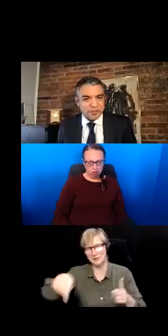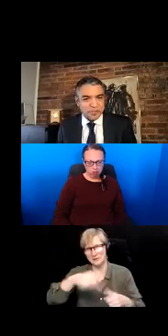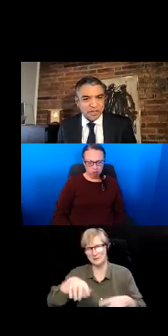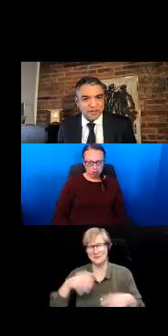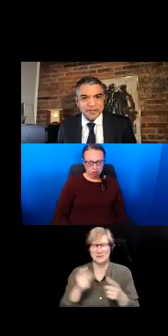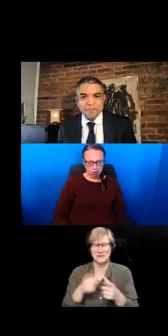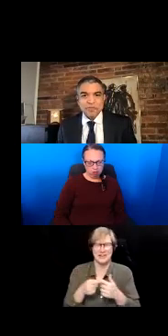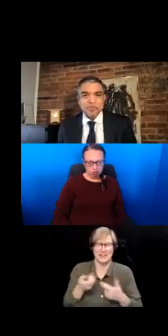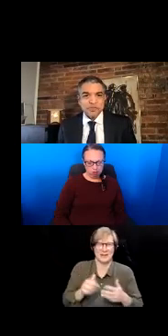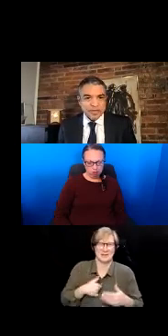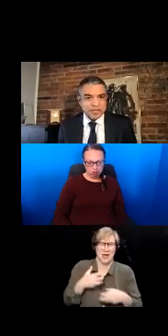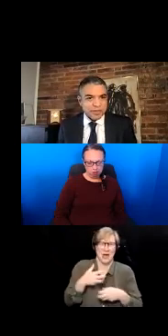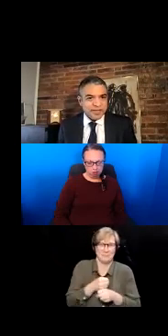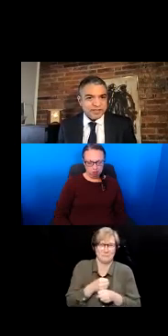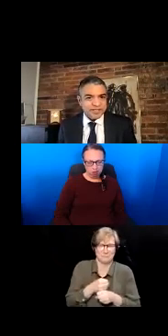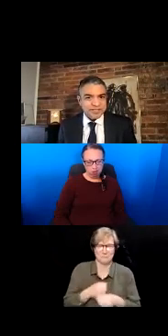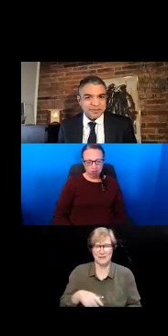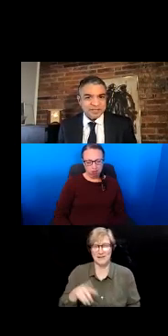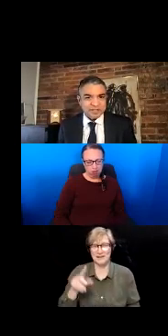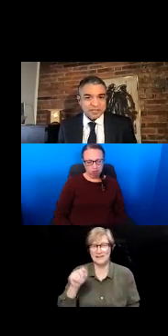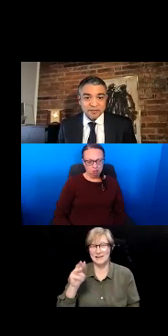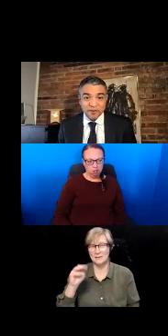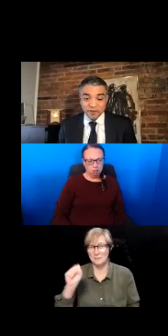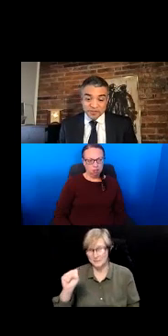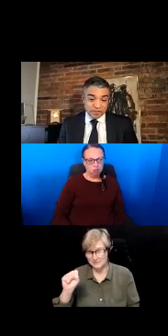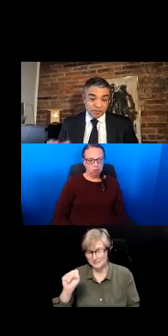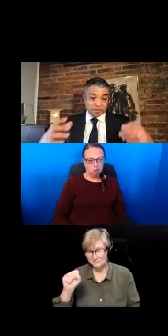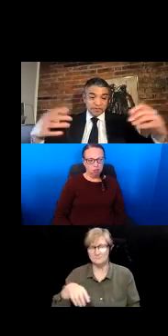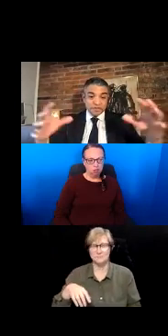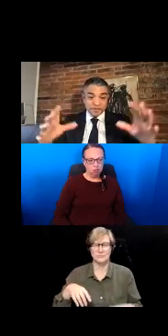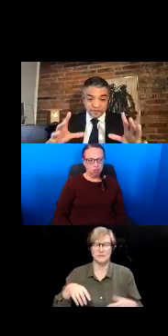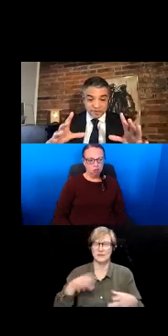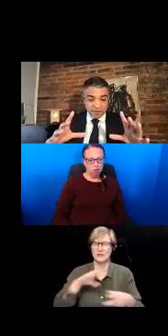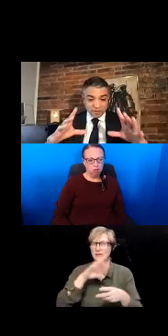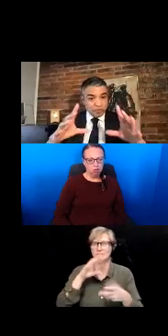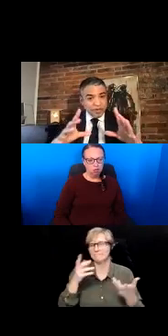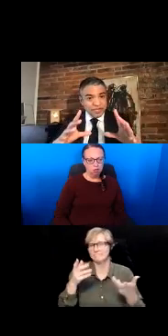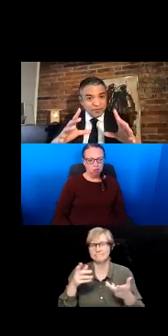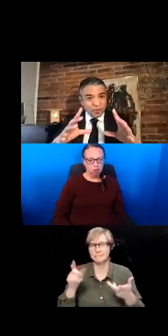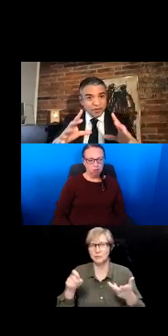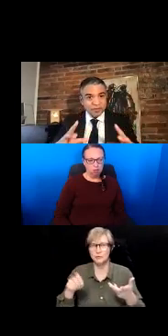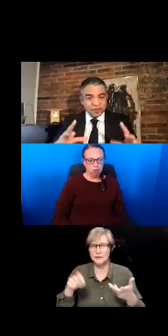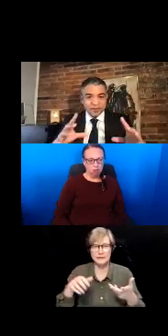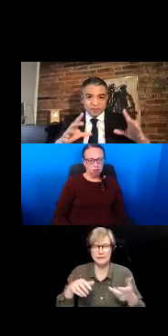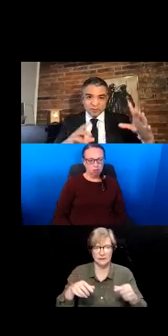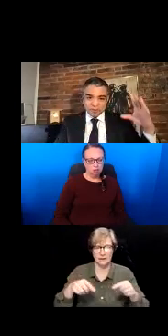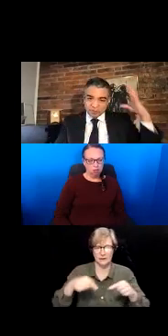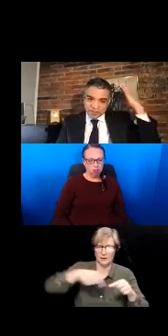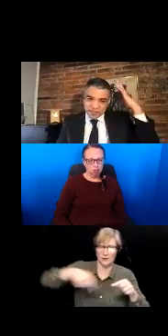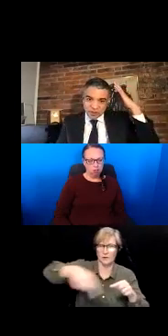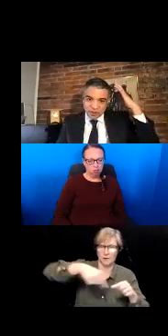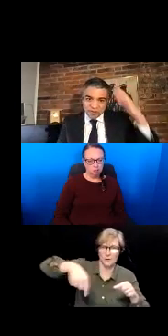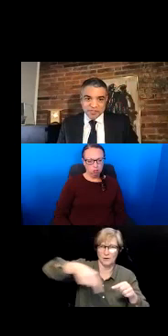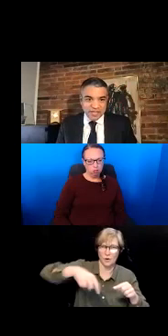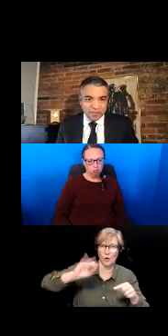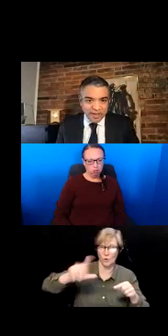sketch version of it. So transcranial magnetic stimulation involves the use of a large winding of coil. You place